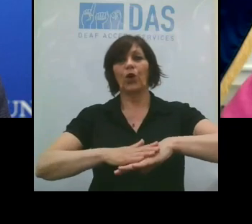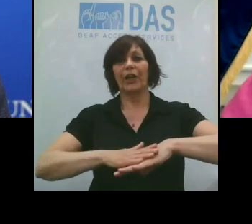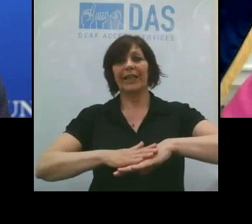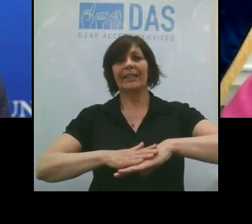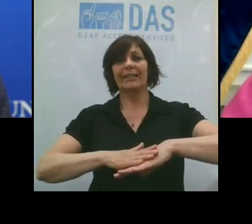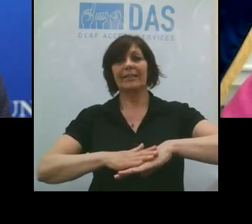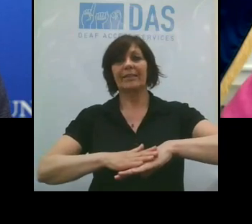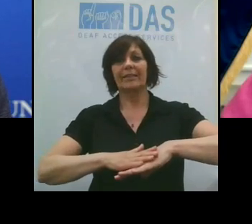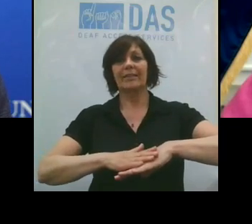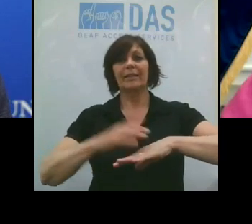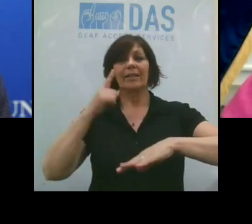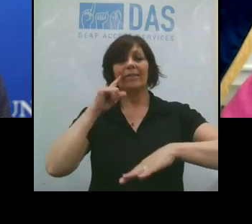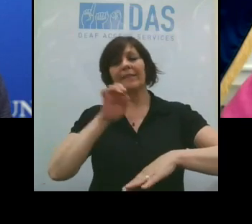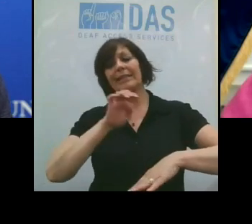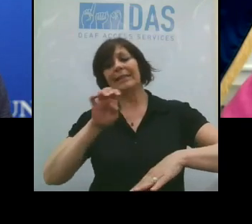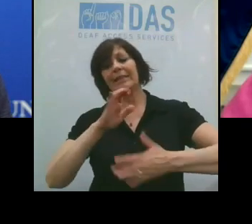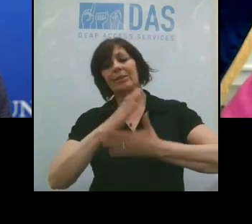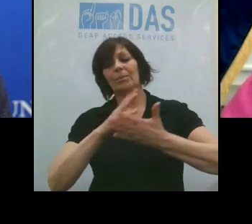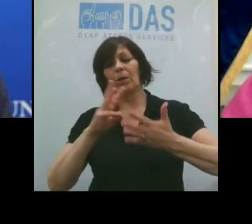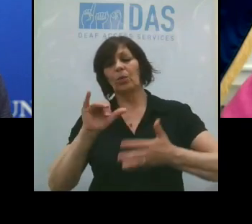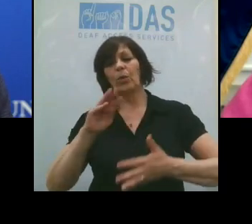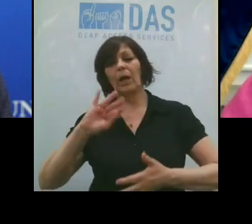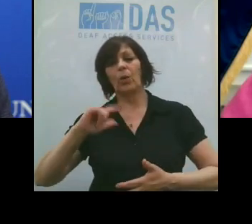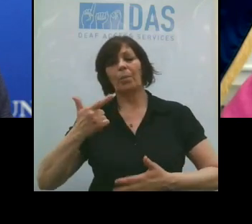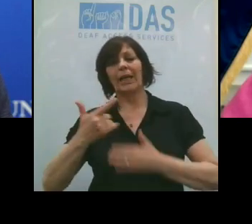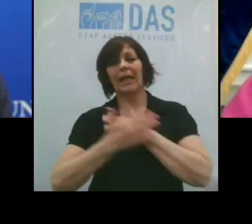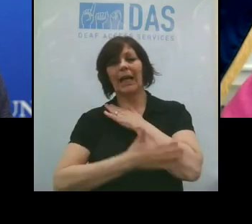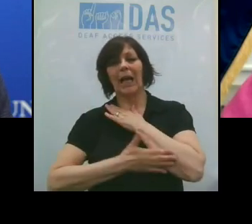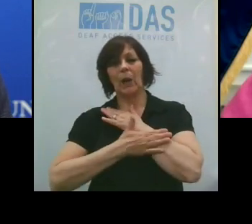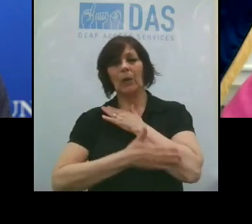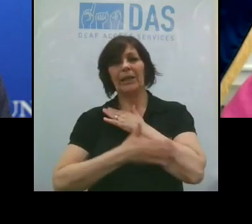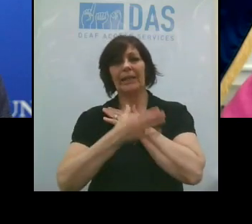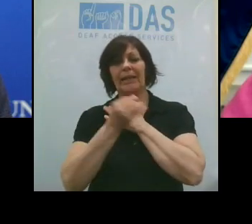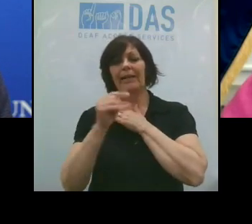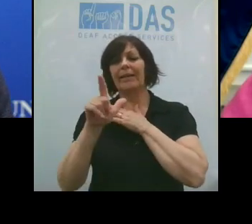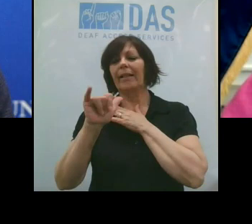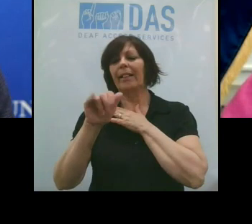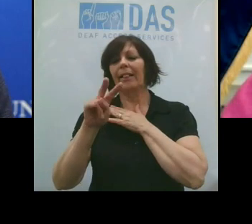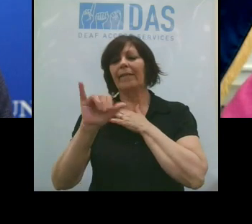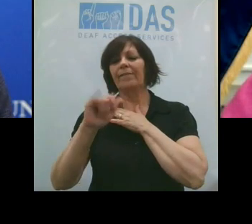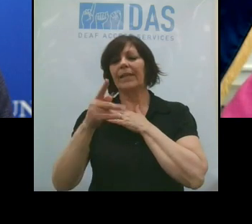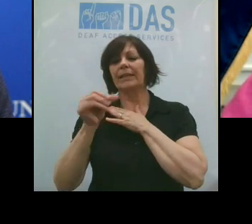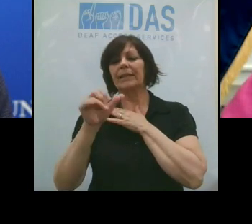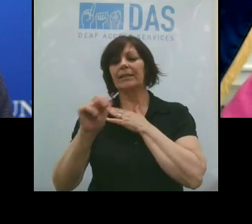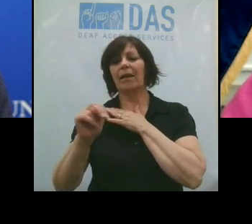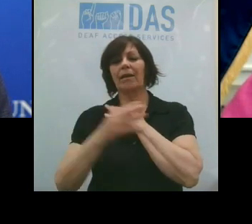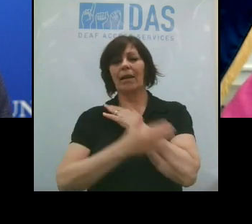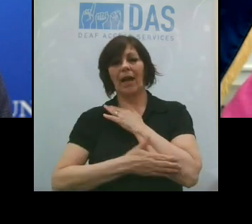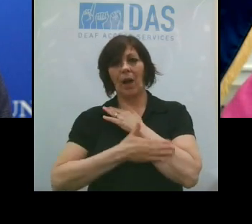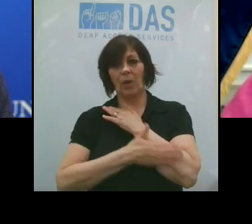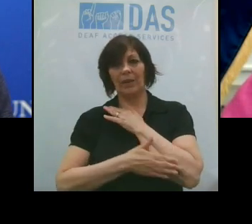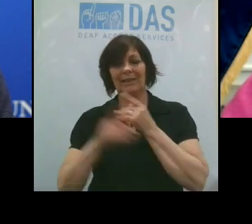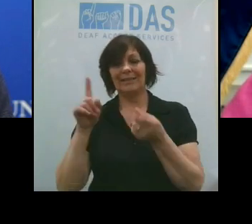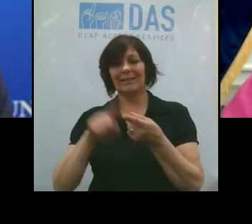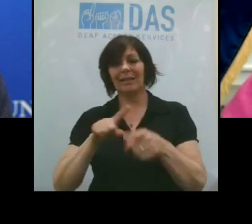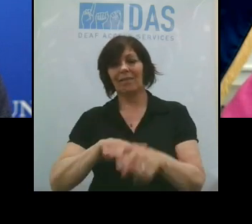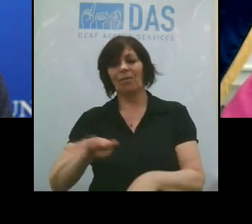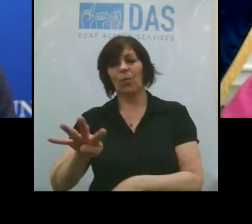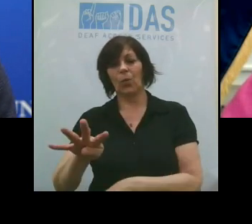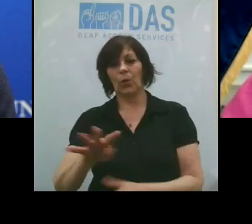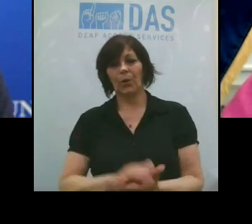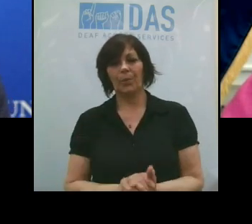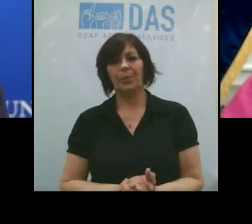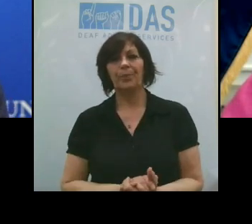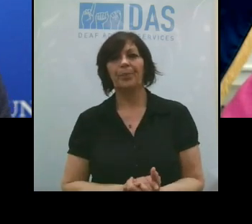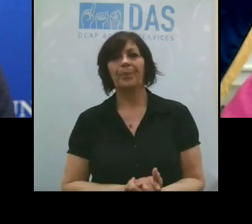for the eastern part of Wyoming County as well as Livingston County until 4 p.m. So for those that may